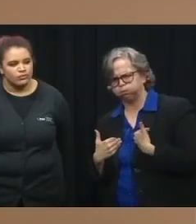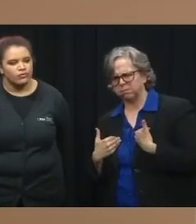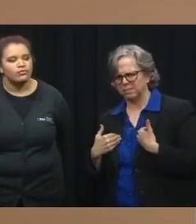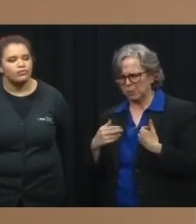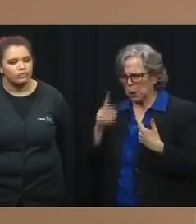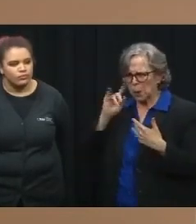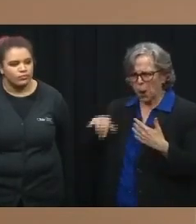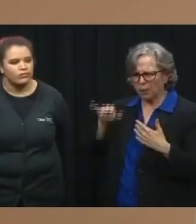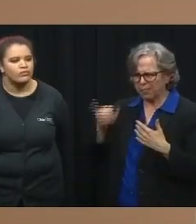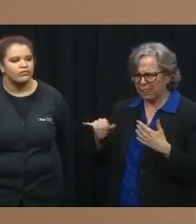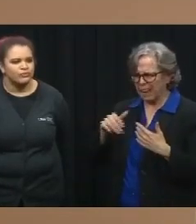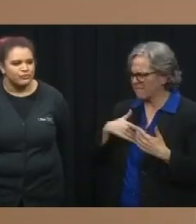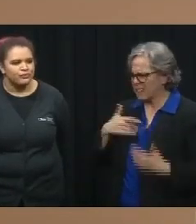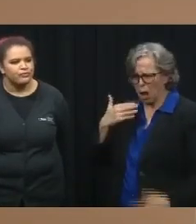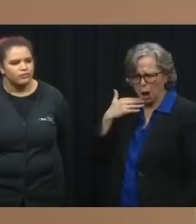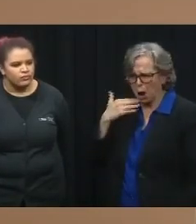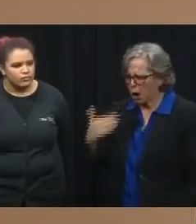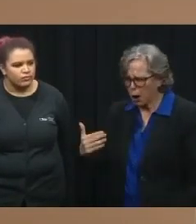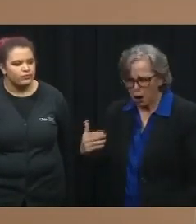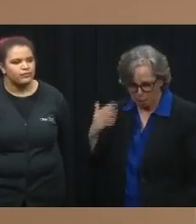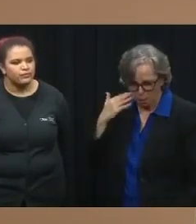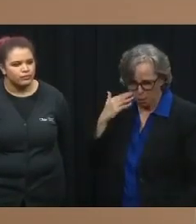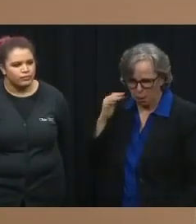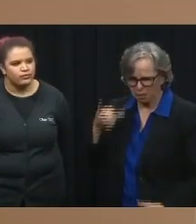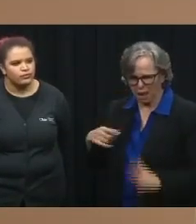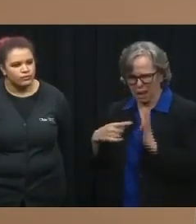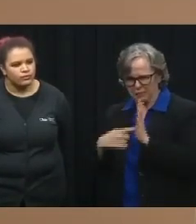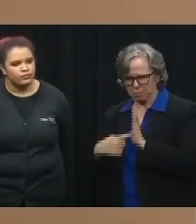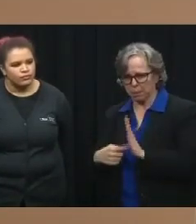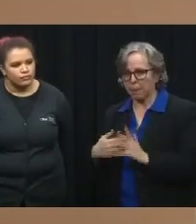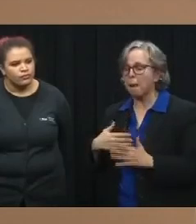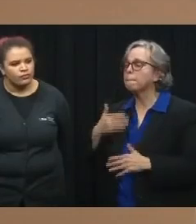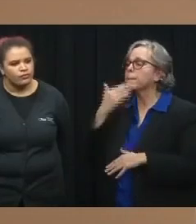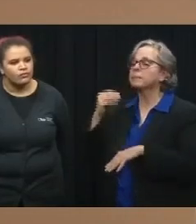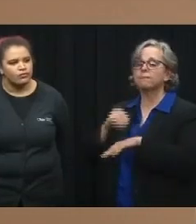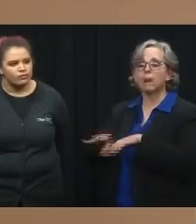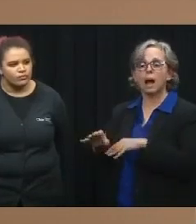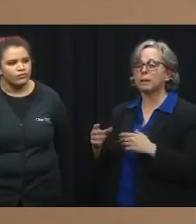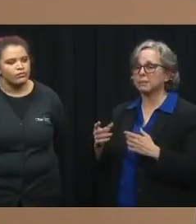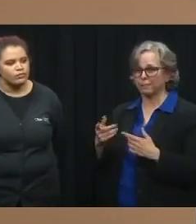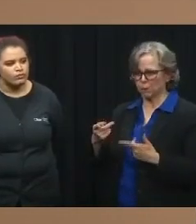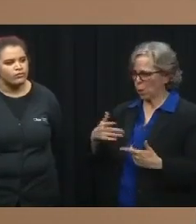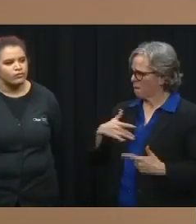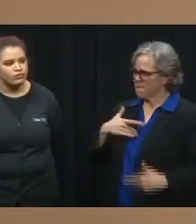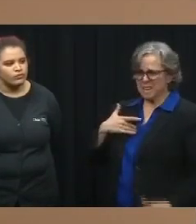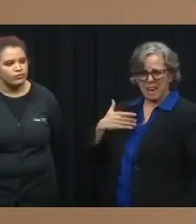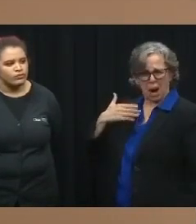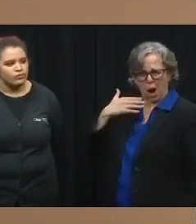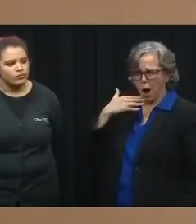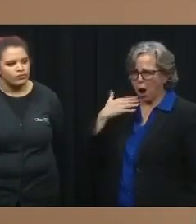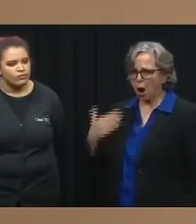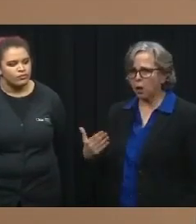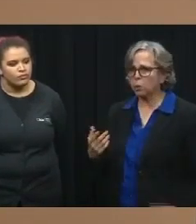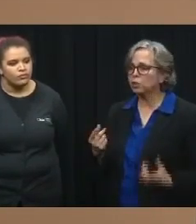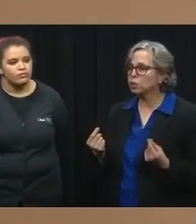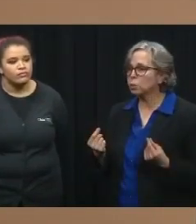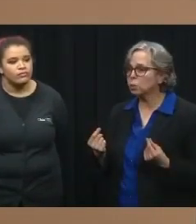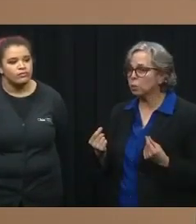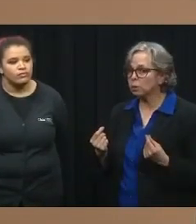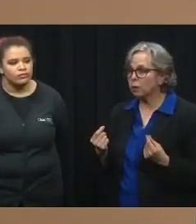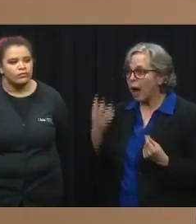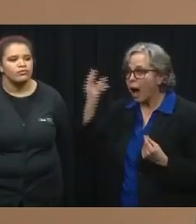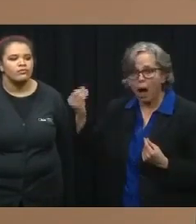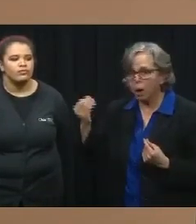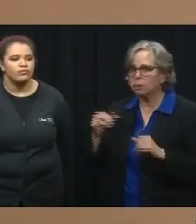My best advice to everyone is if you don't feel well in any way, stay home and make that call.